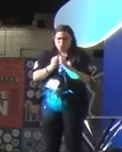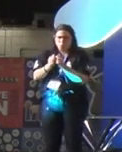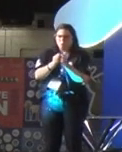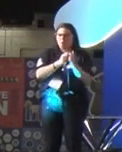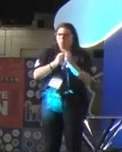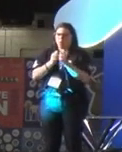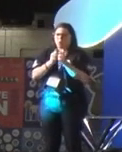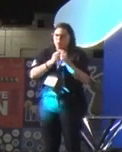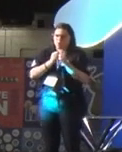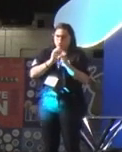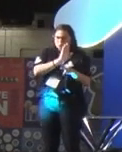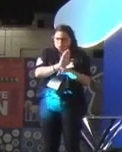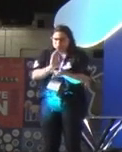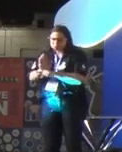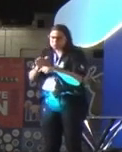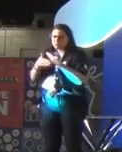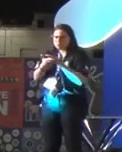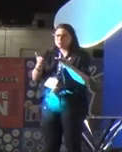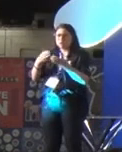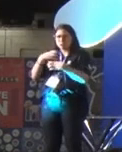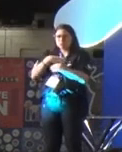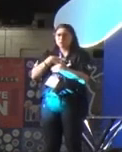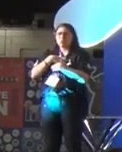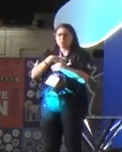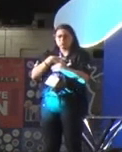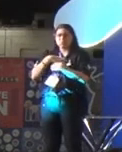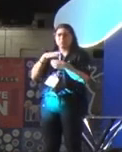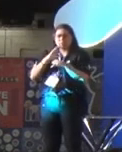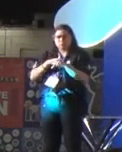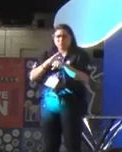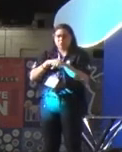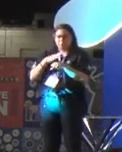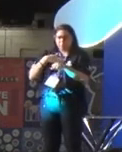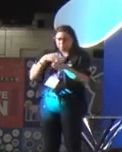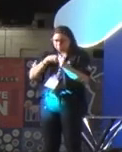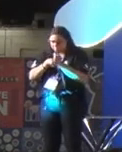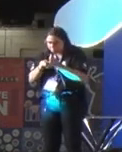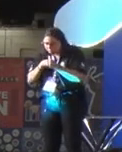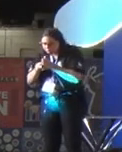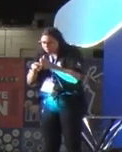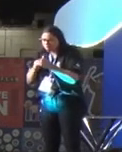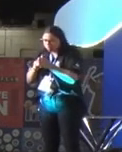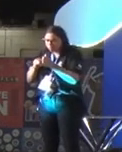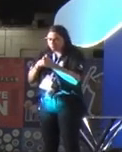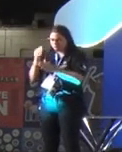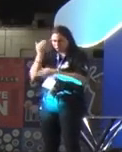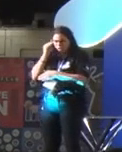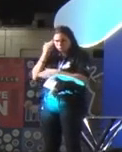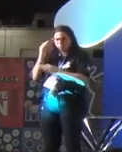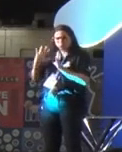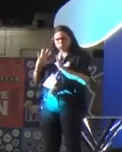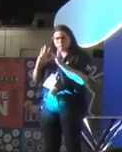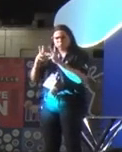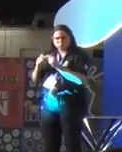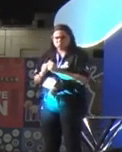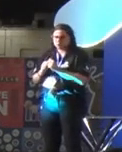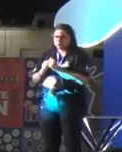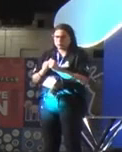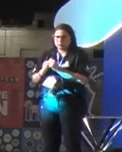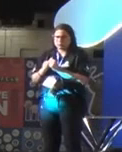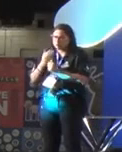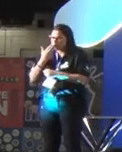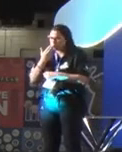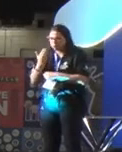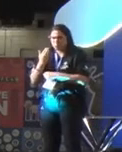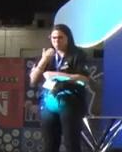own research, coming to your own conclusions. Now, I'm not asking you to